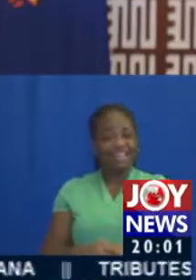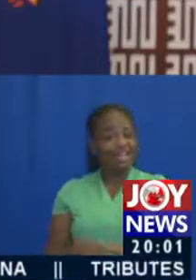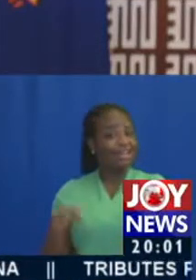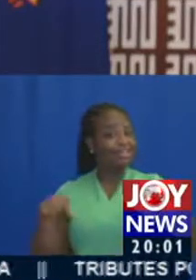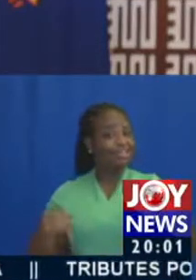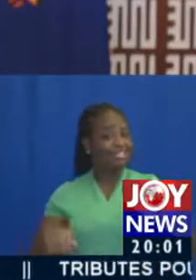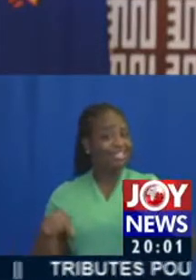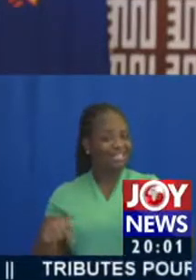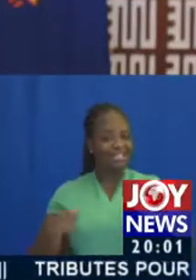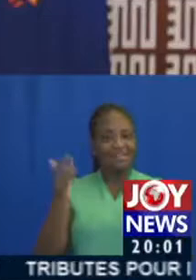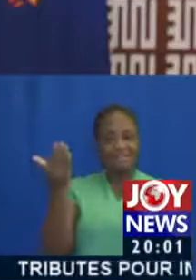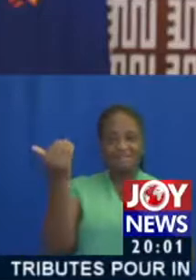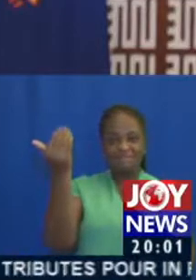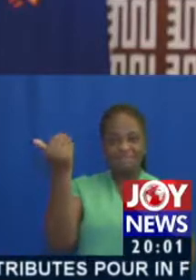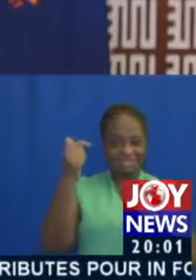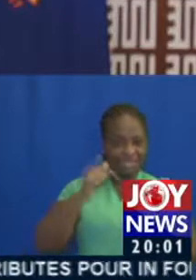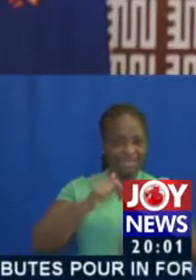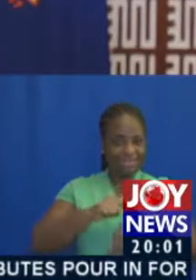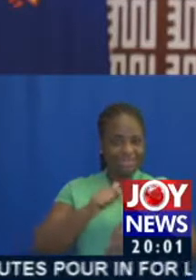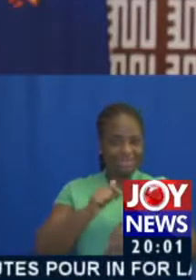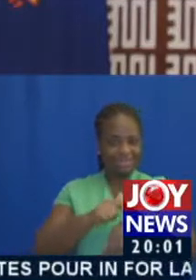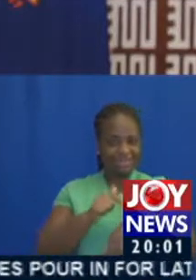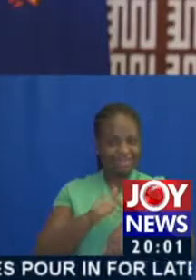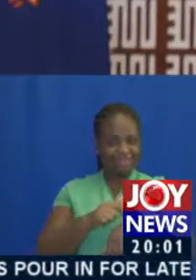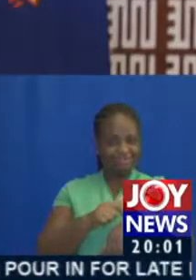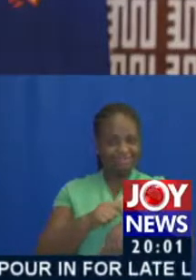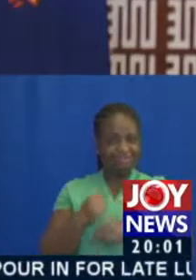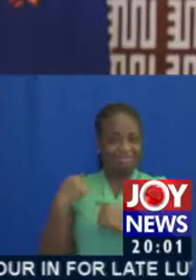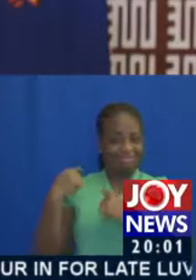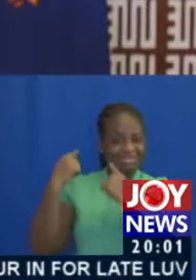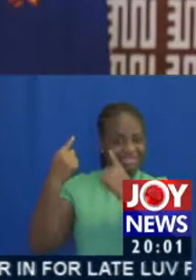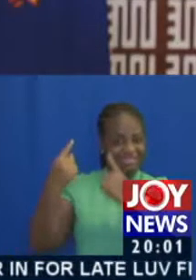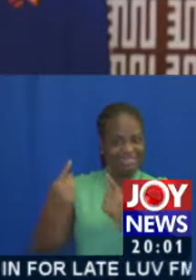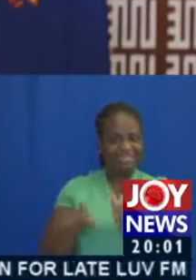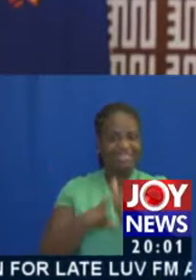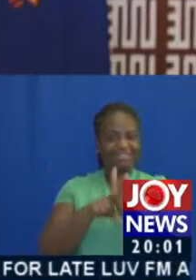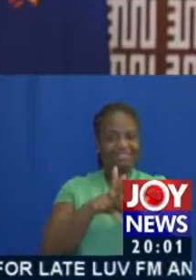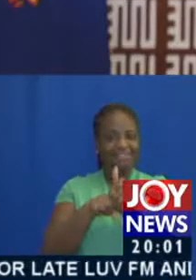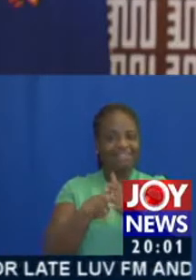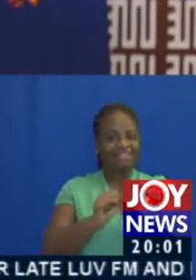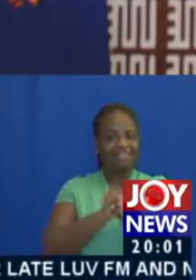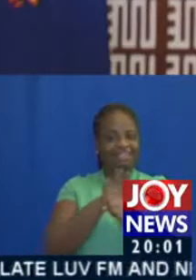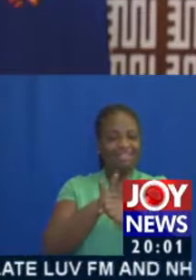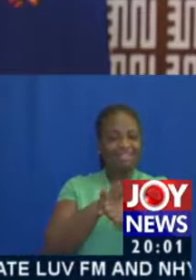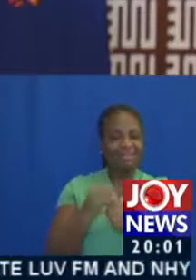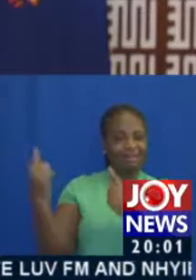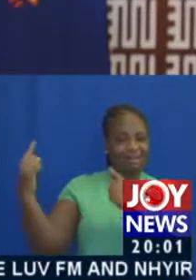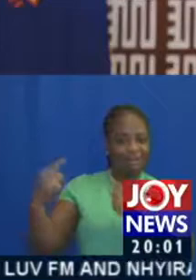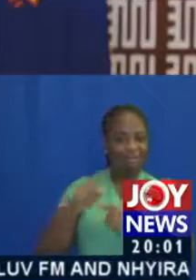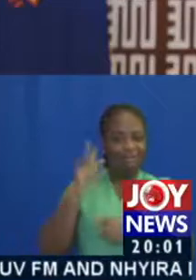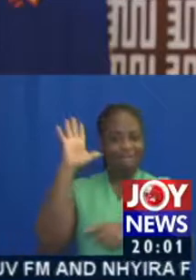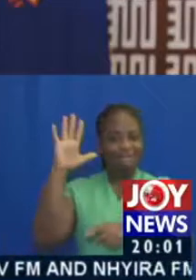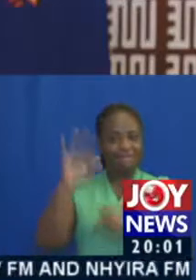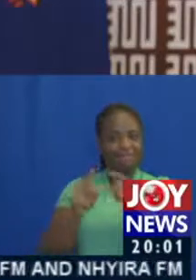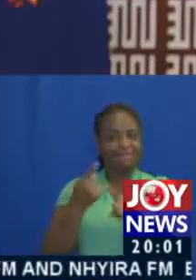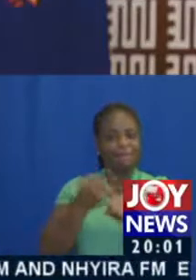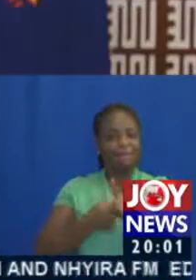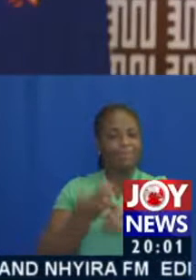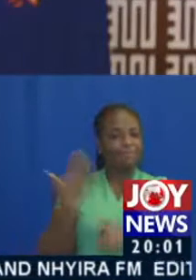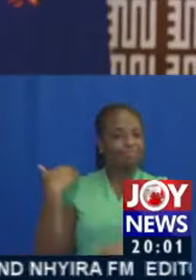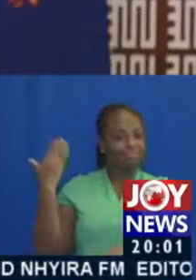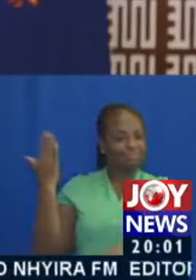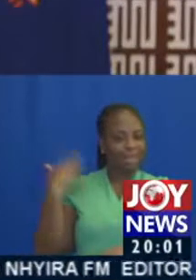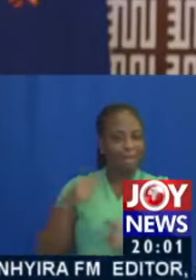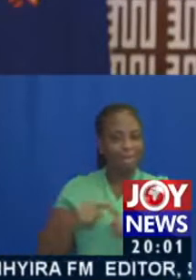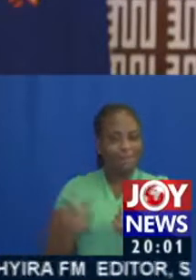Today is the 15th time since the virus came to our country some 5 months ago that